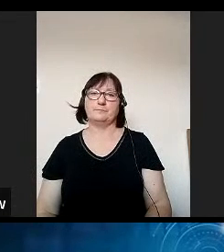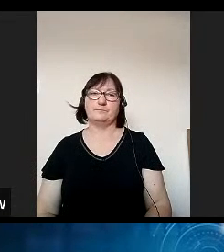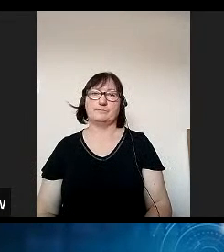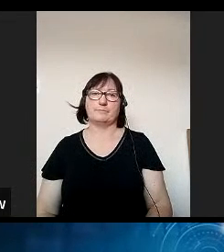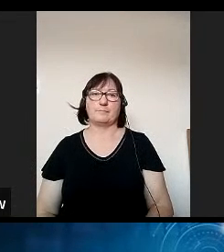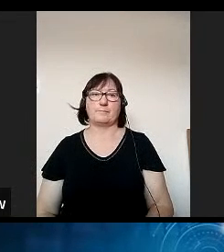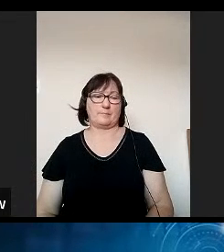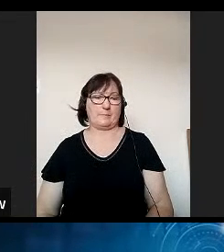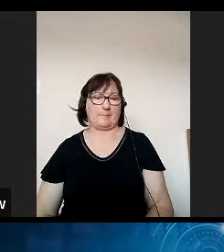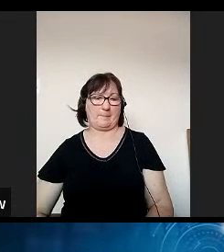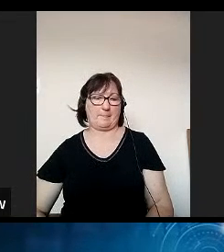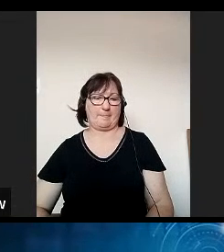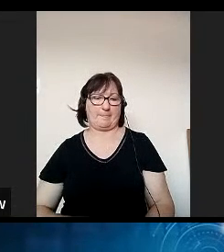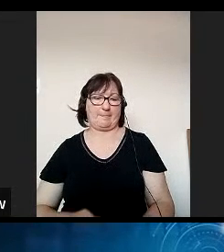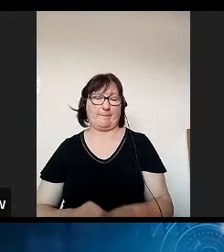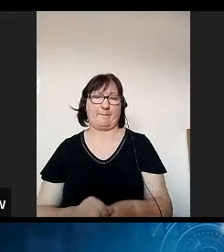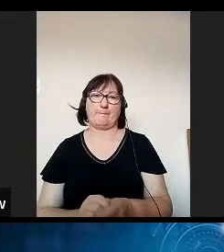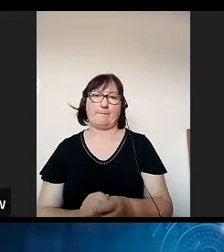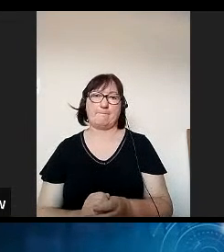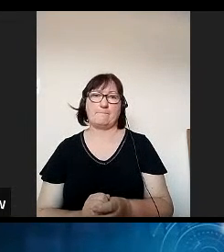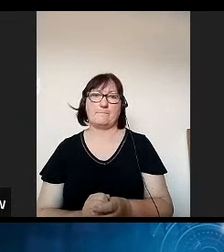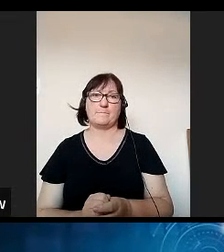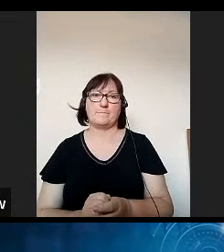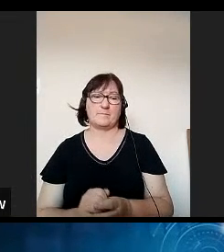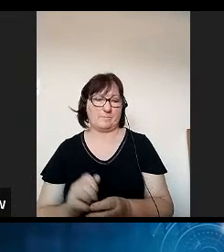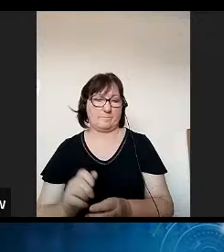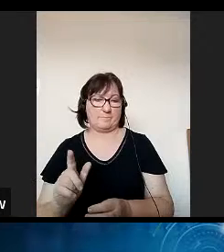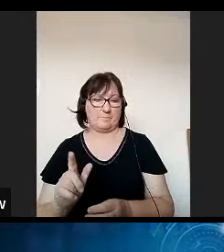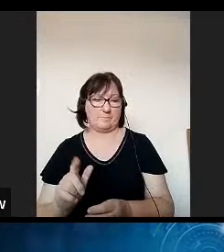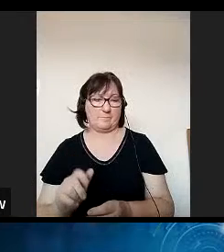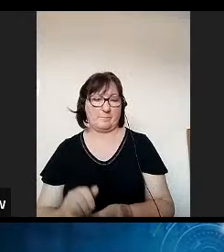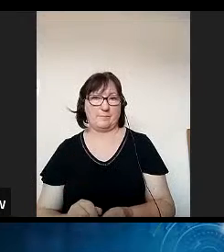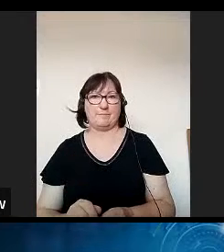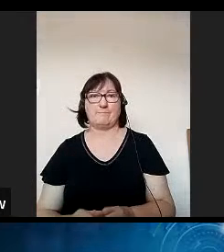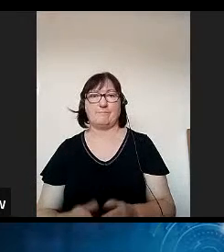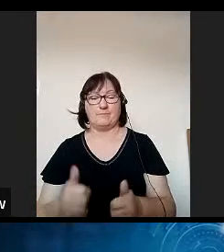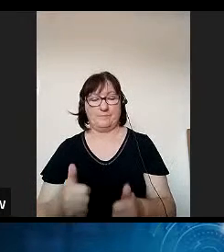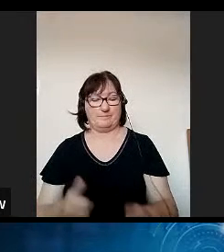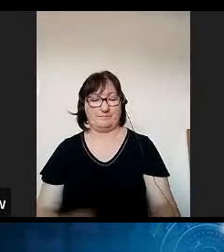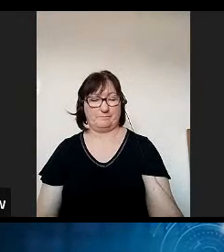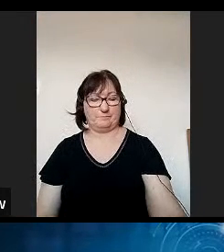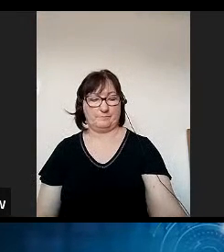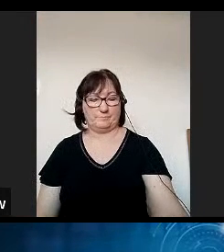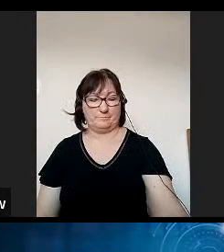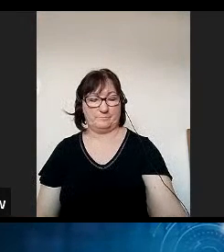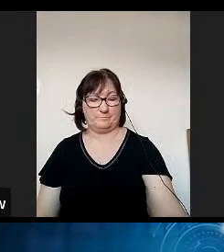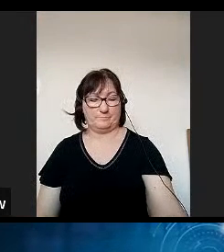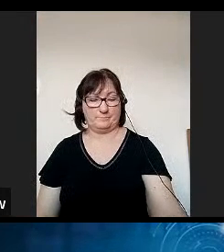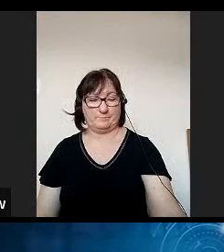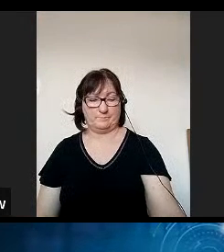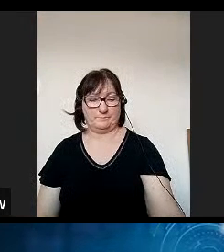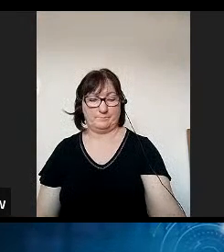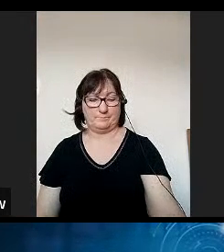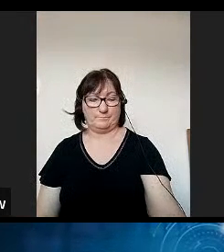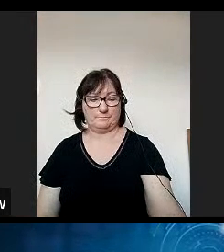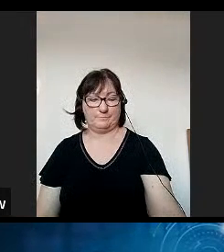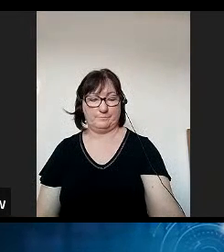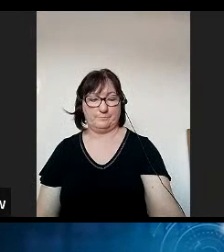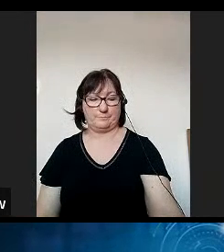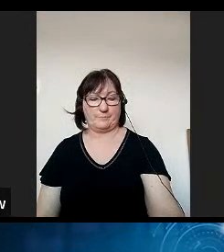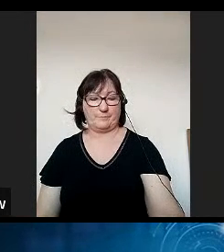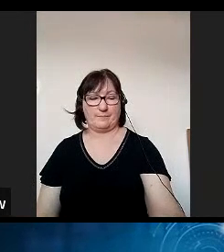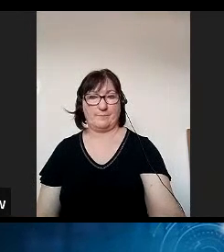to, is, are the old BTN rulings prior to the HS code still valid?